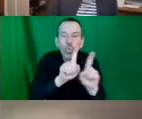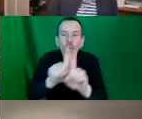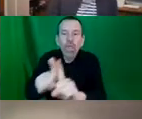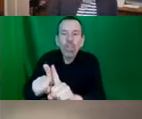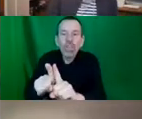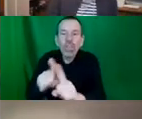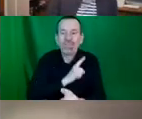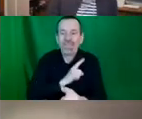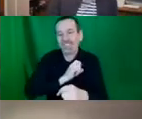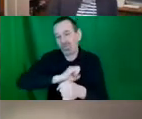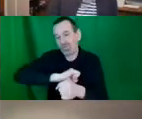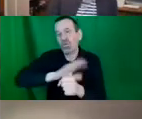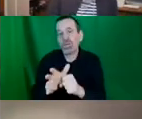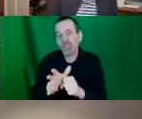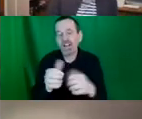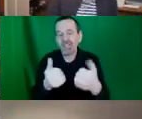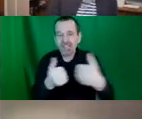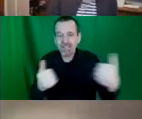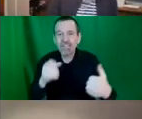a little bit about me.